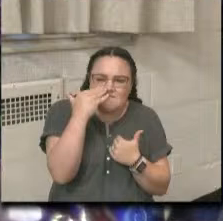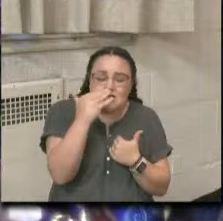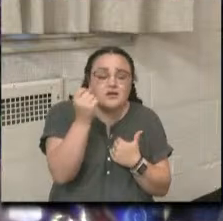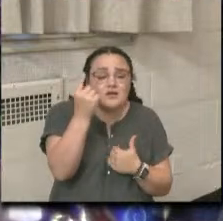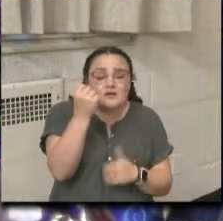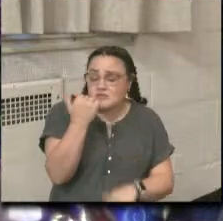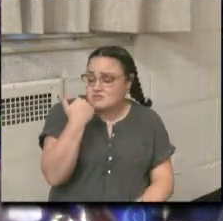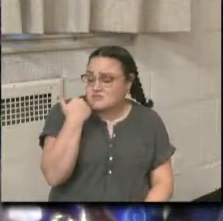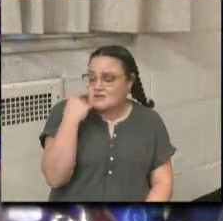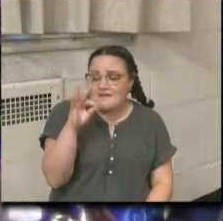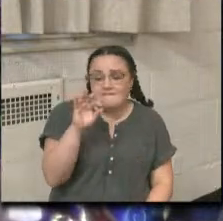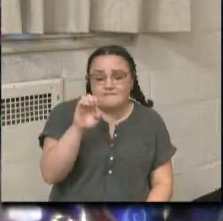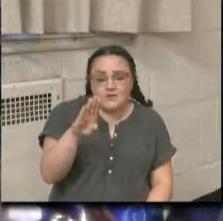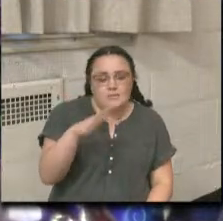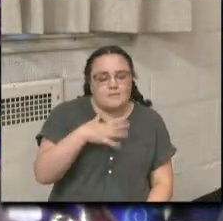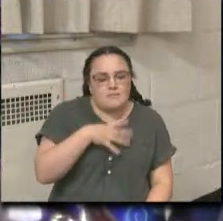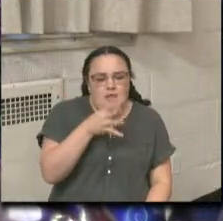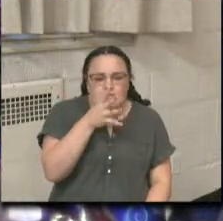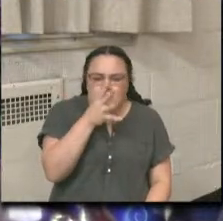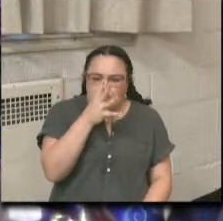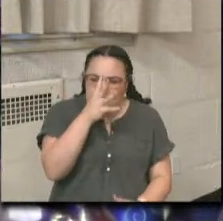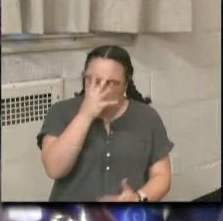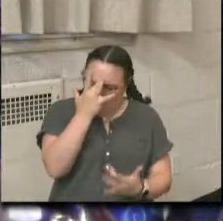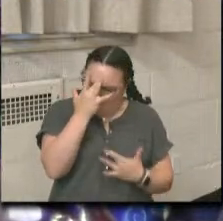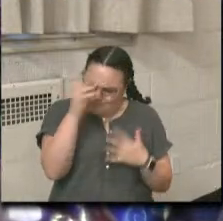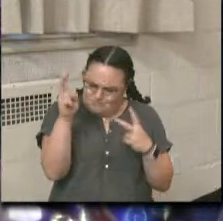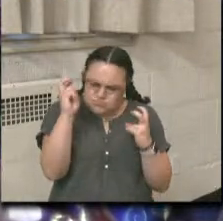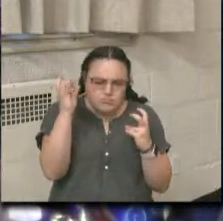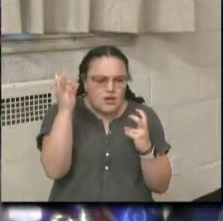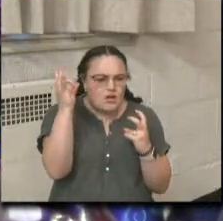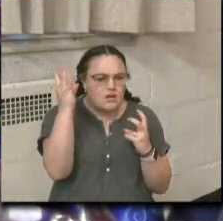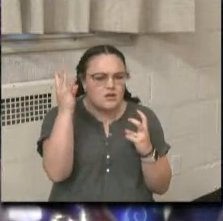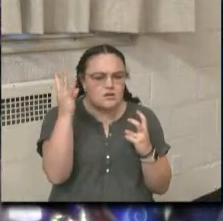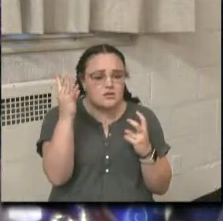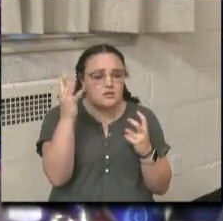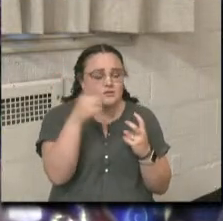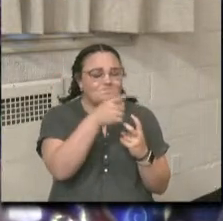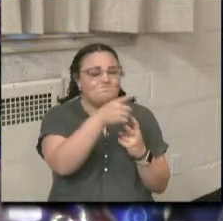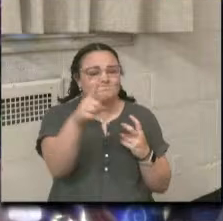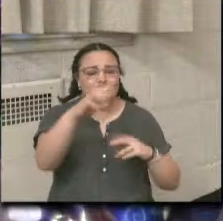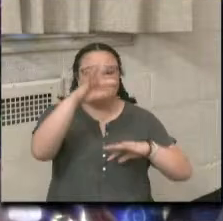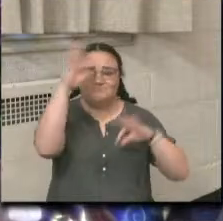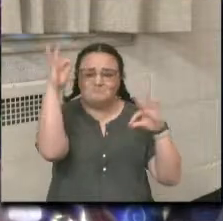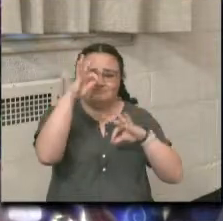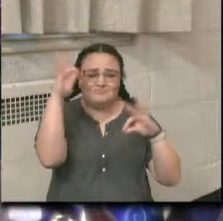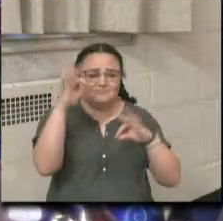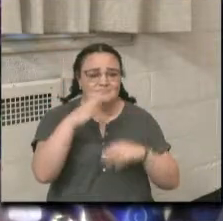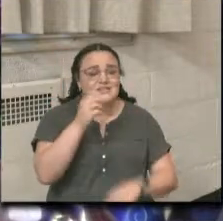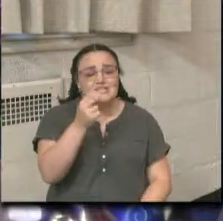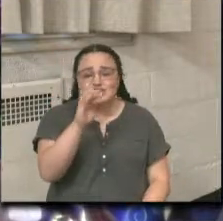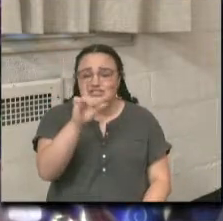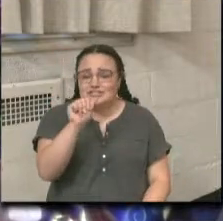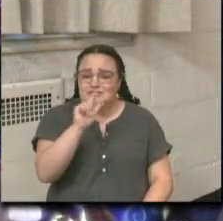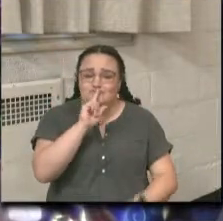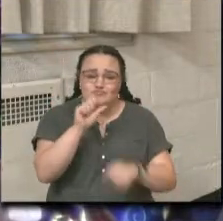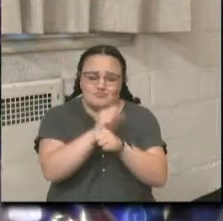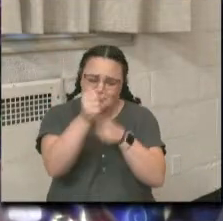February, my mother became very seriously ill. You all don't know, it was Shayla that got me through